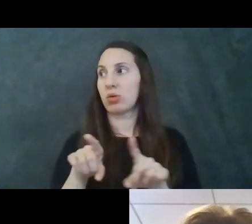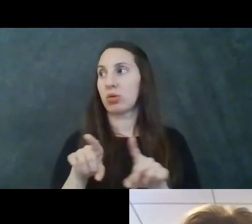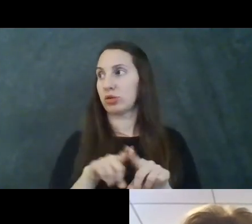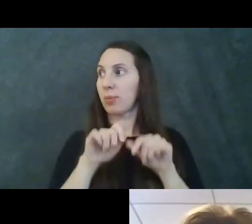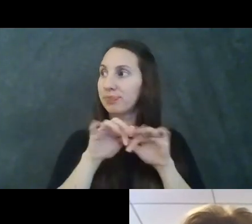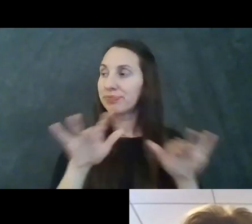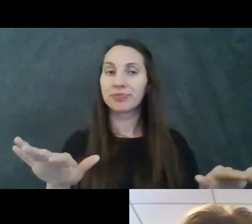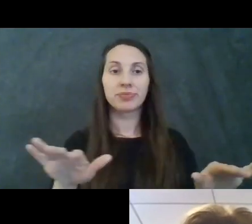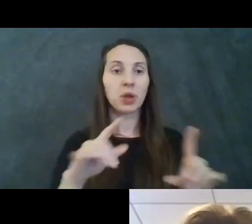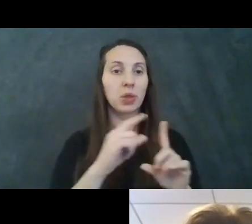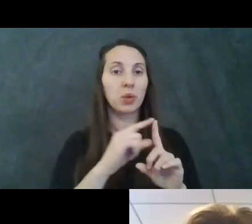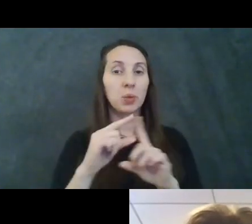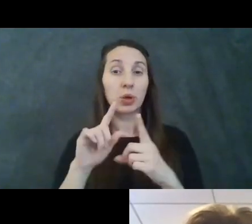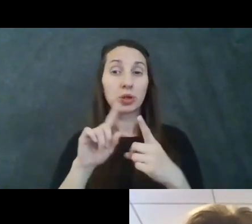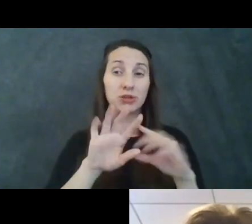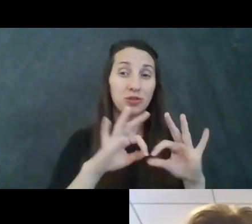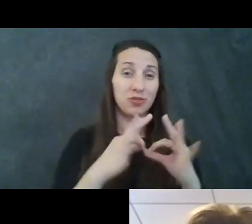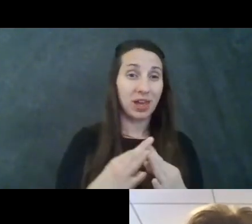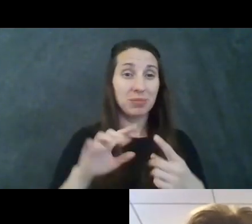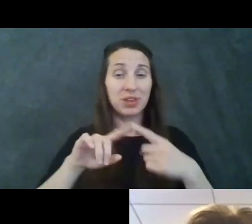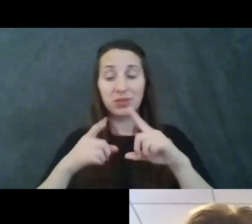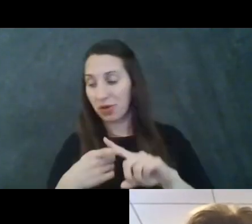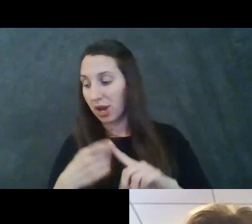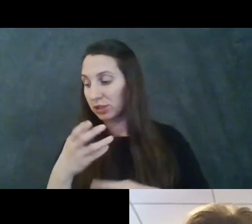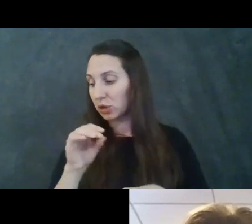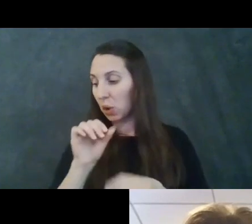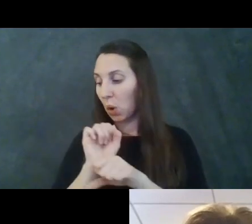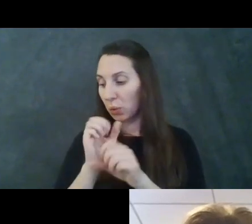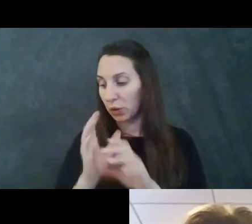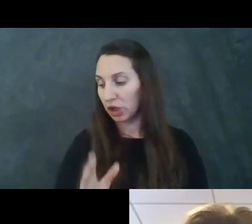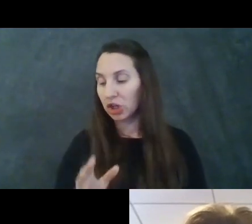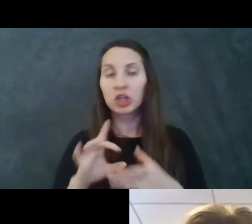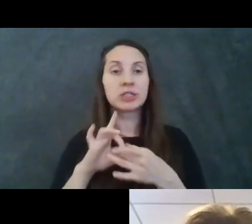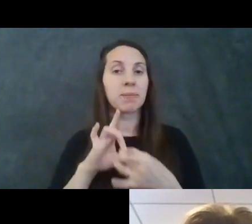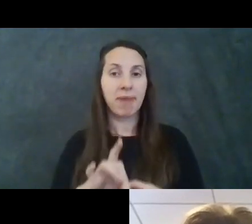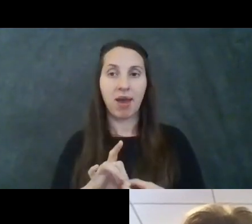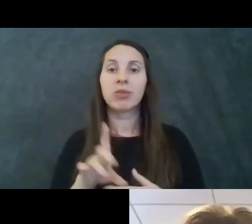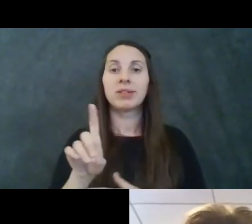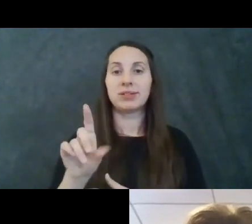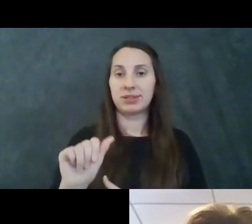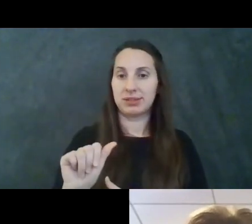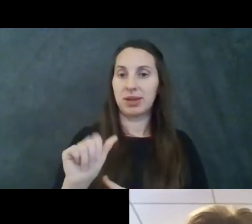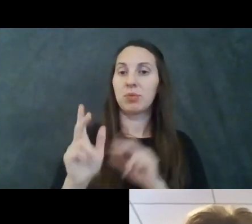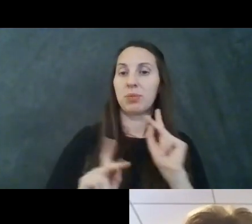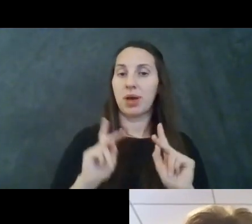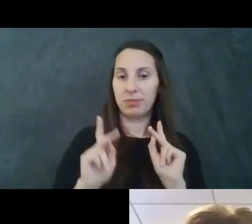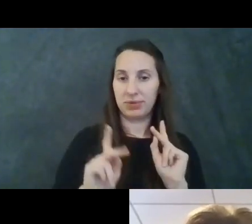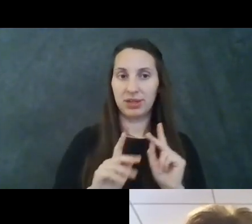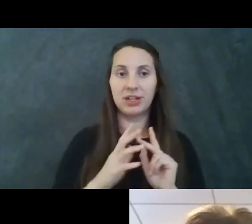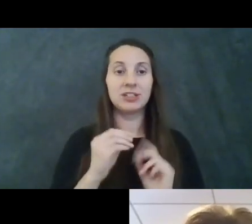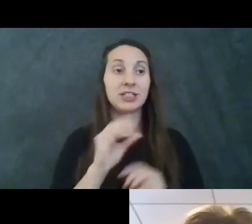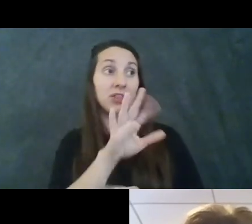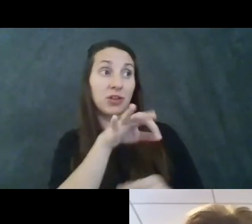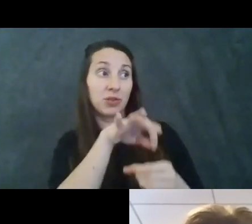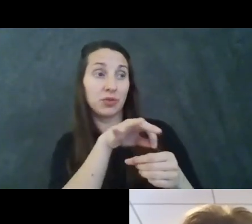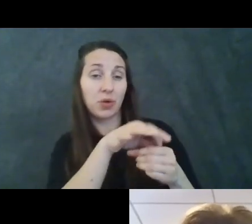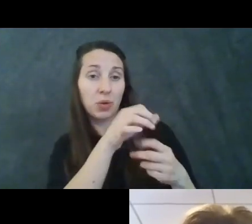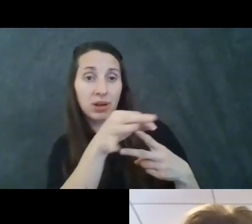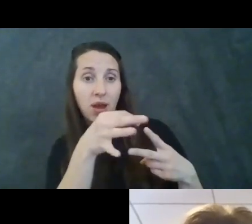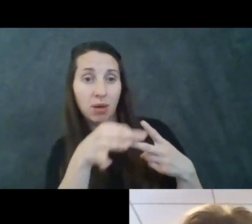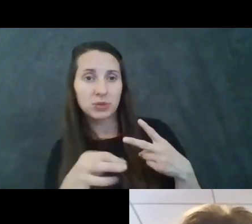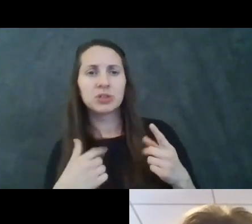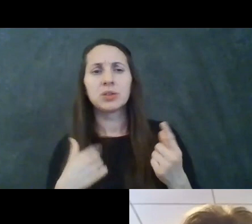family, friends, coworkers that, about the disabled population and their voting options and what we can do to help